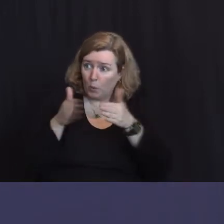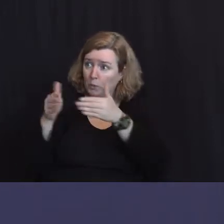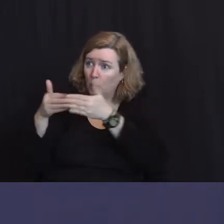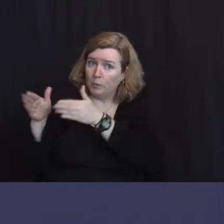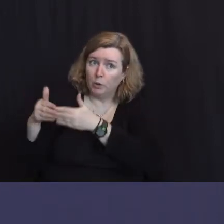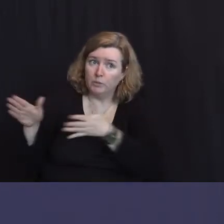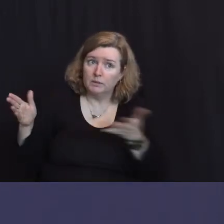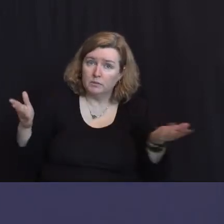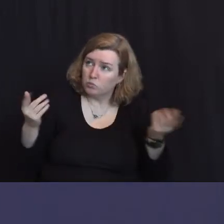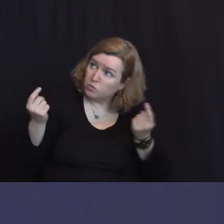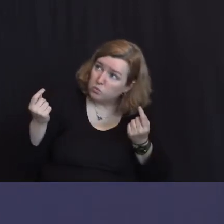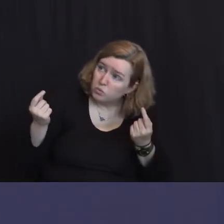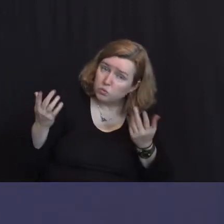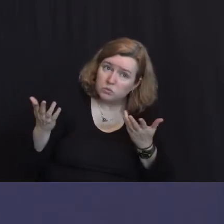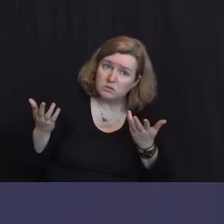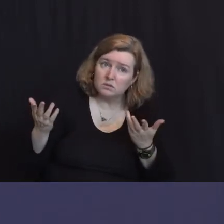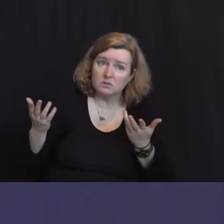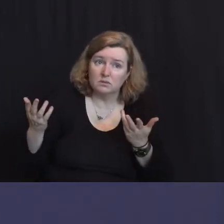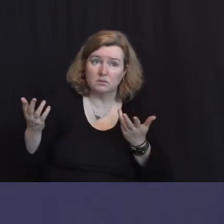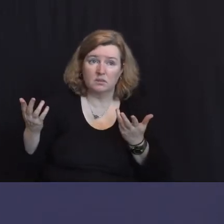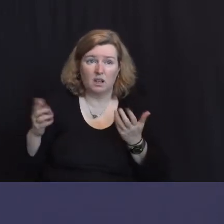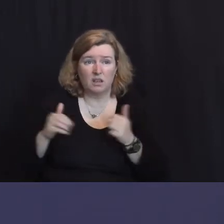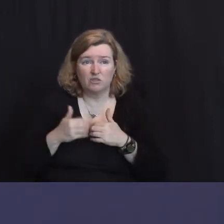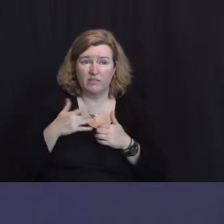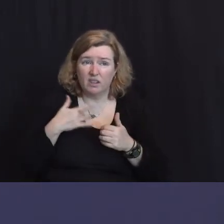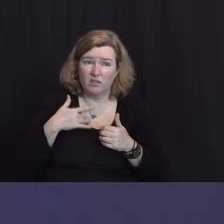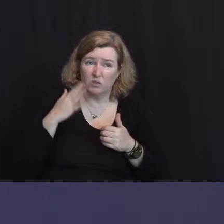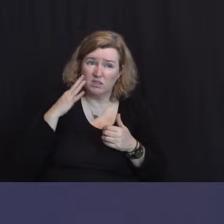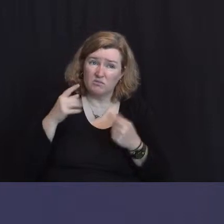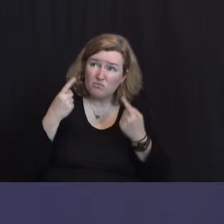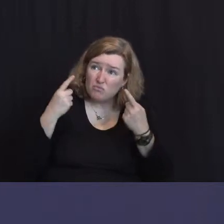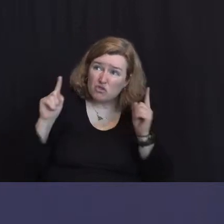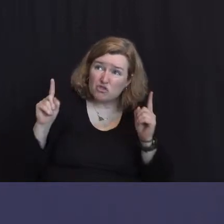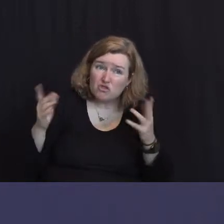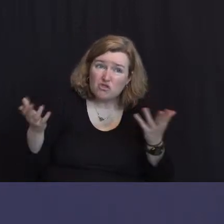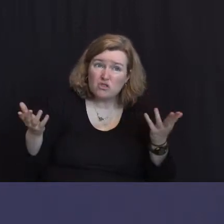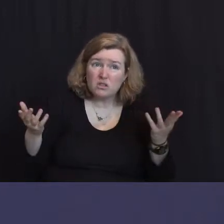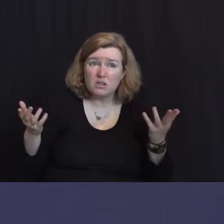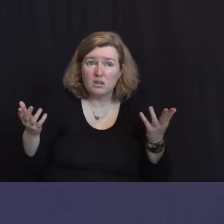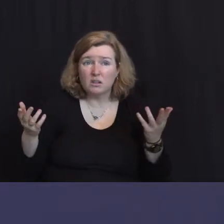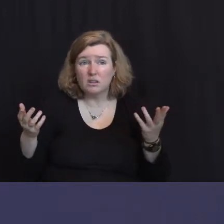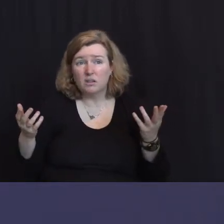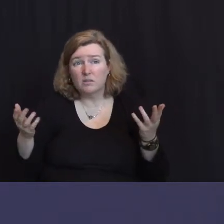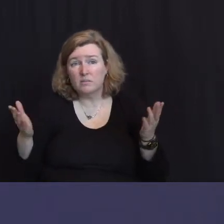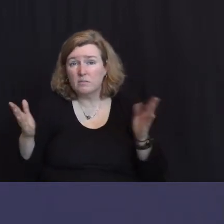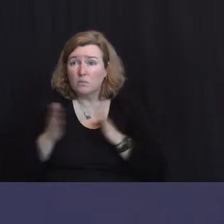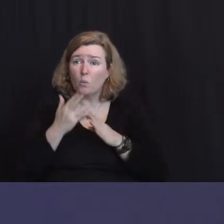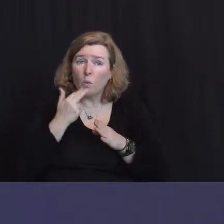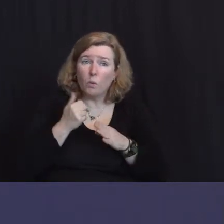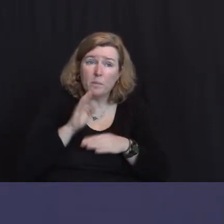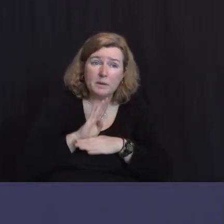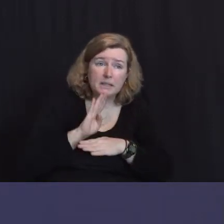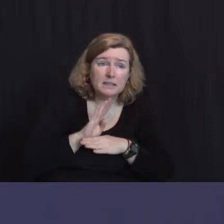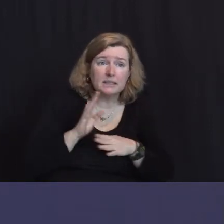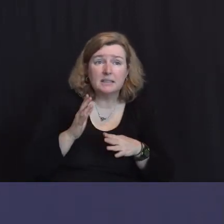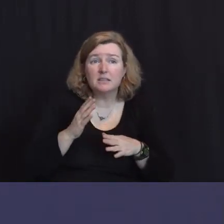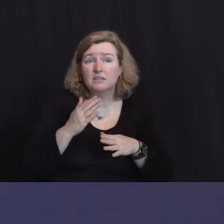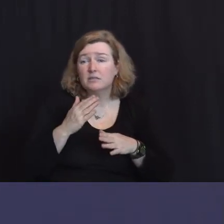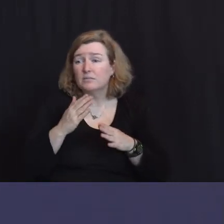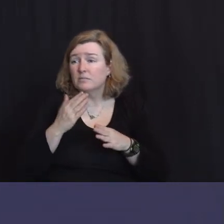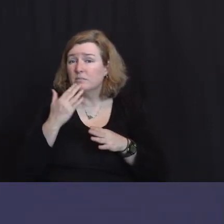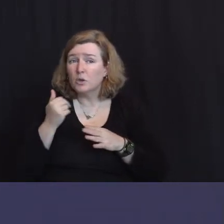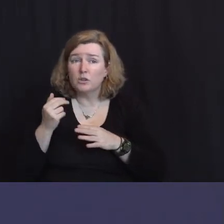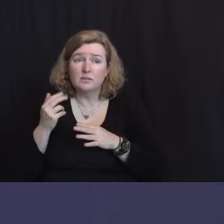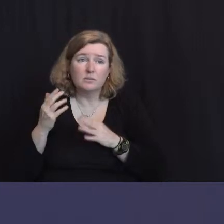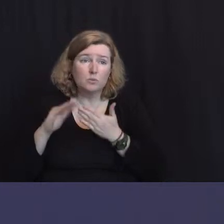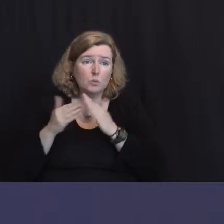what's your sense about how this is going to play out? How will it affect, especially these smaller mom and pop businesses where the profit margin is razor